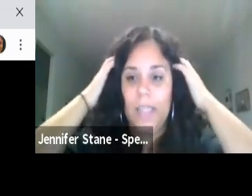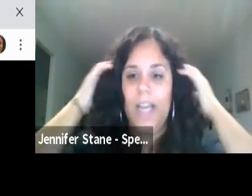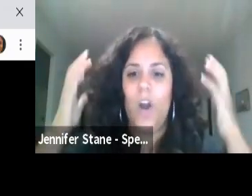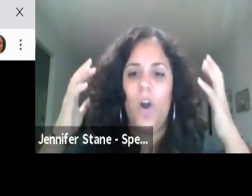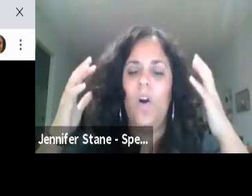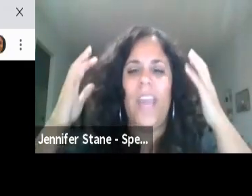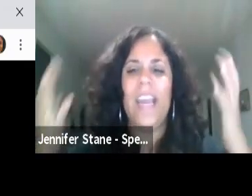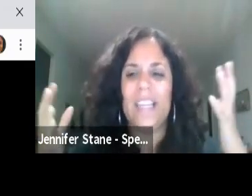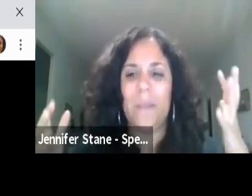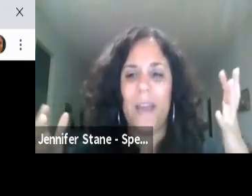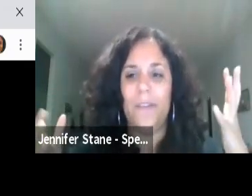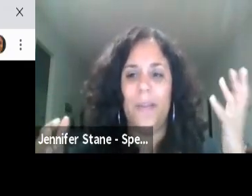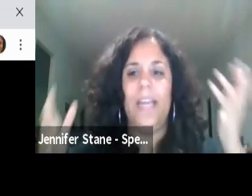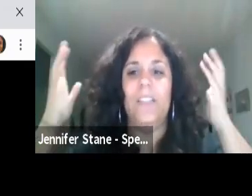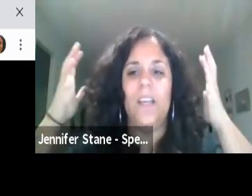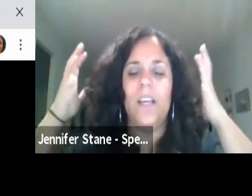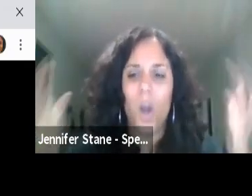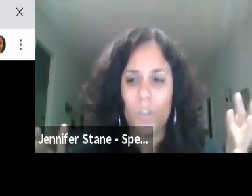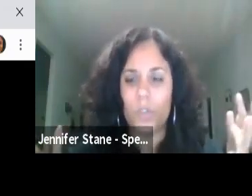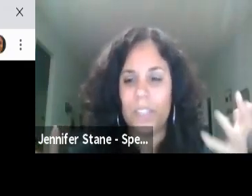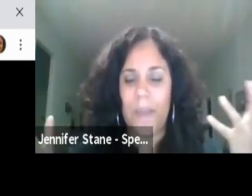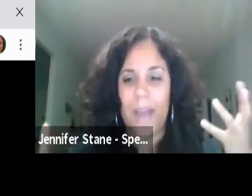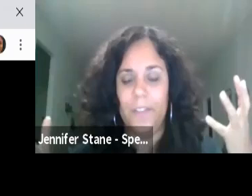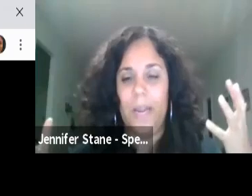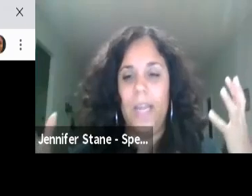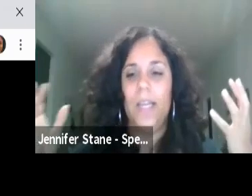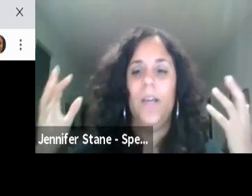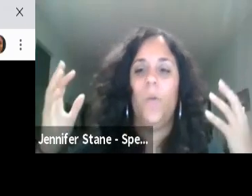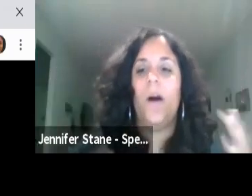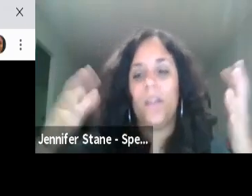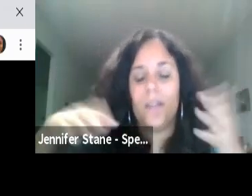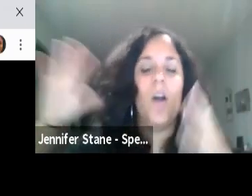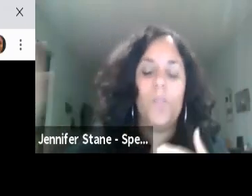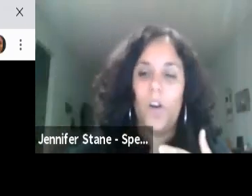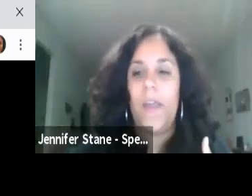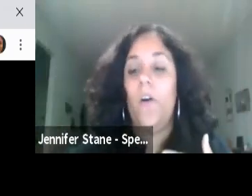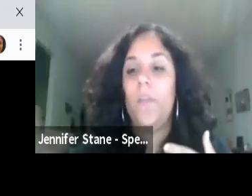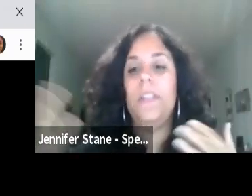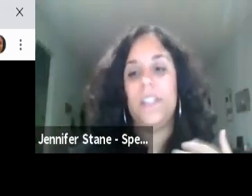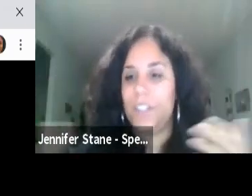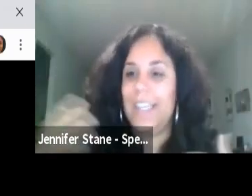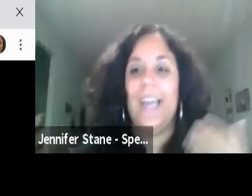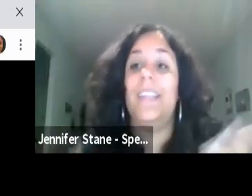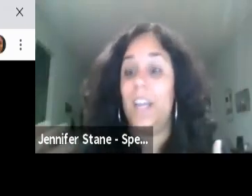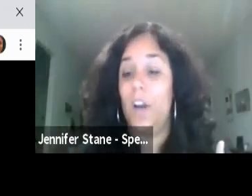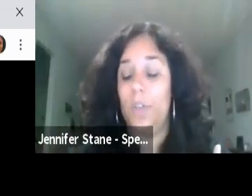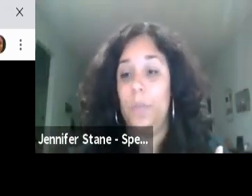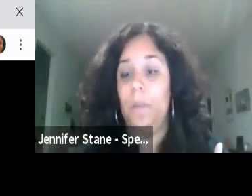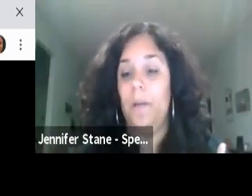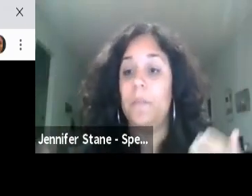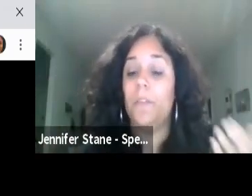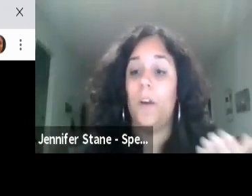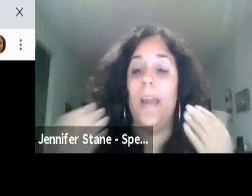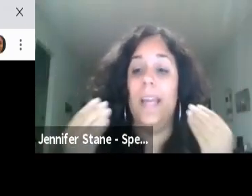in their head like, oh, candy's bad for me and Cokes are really bad for me. While overall health, potentially, yes, they can cause